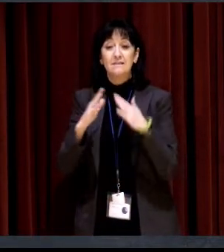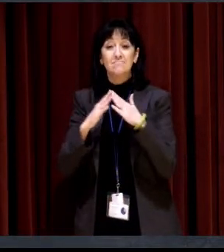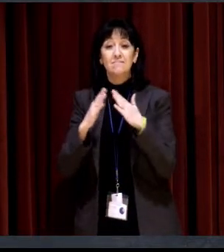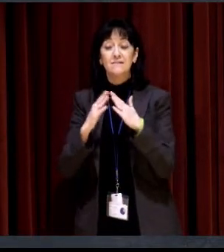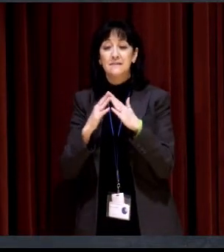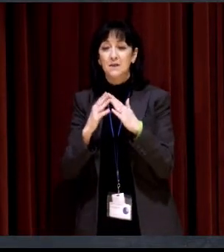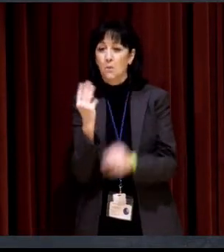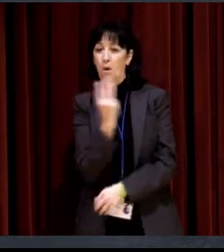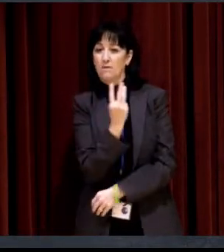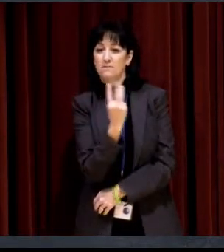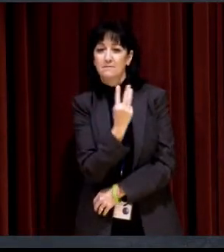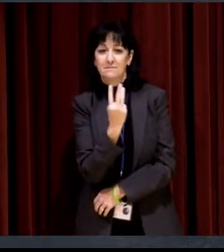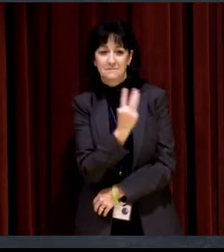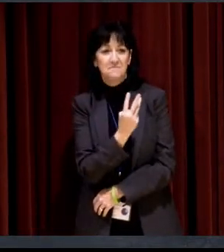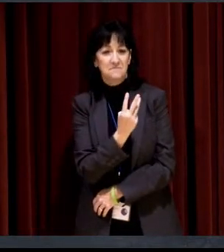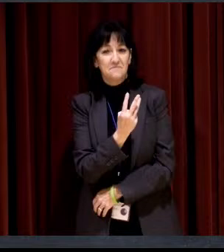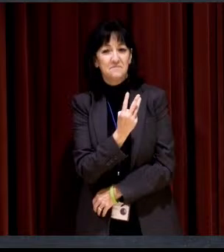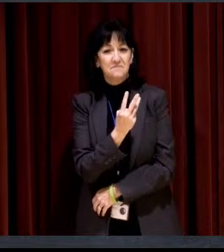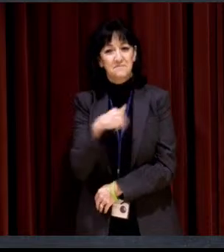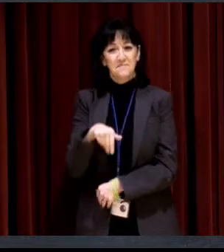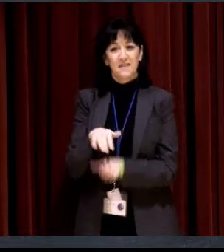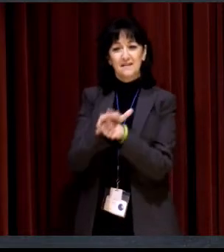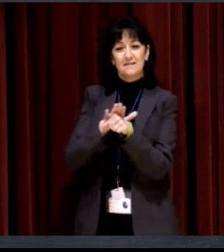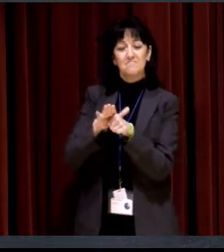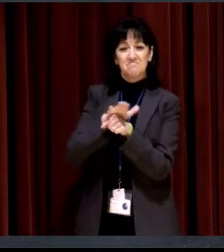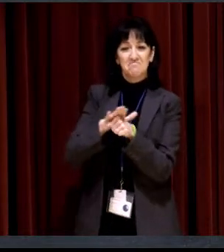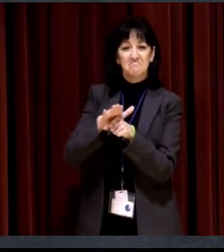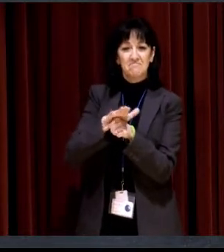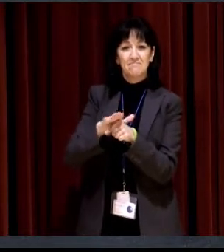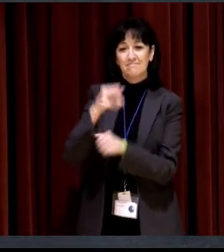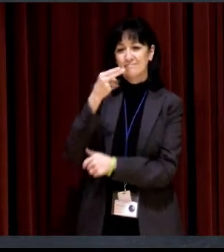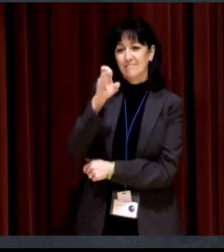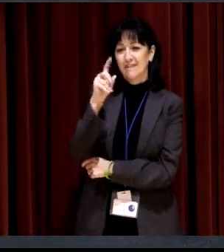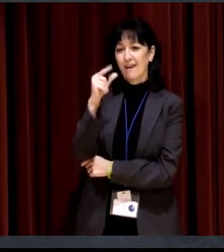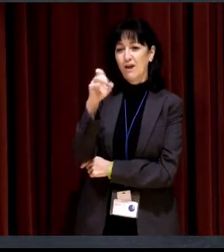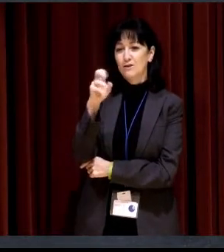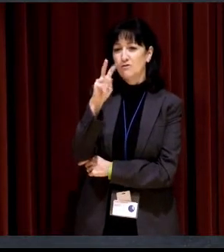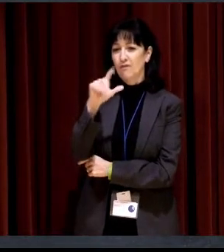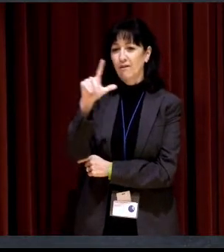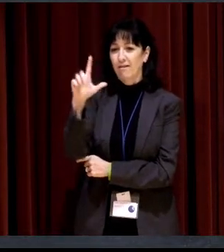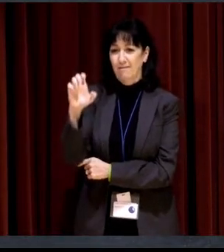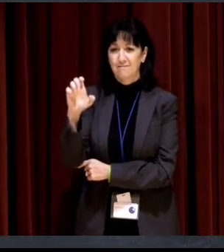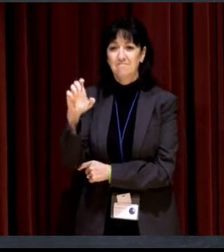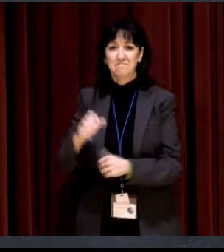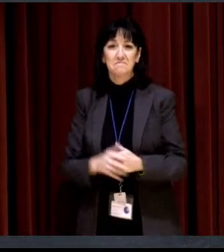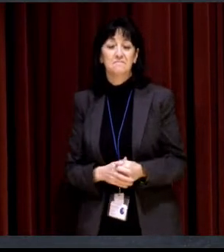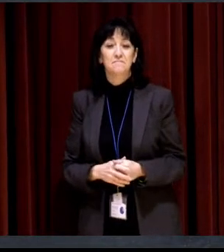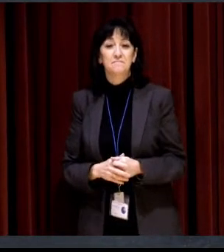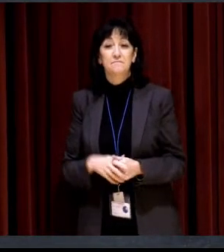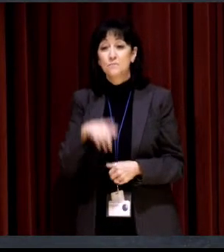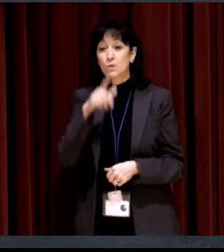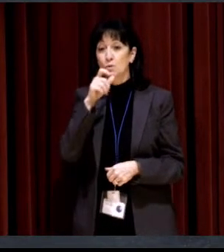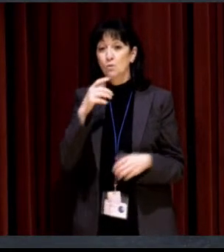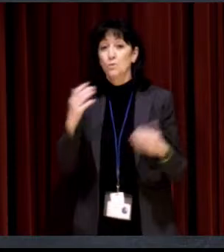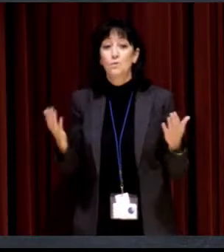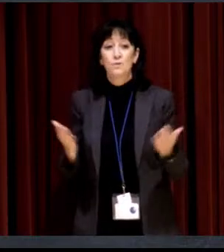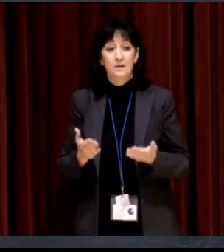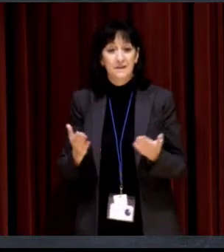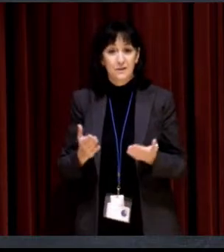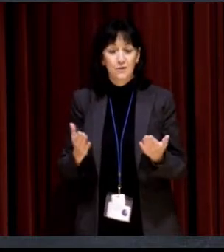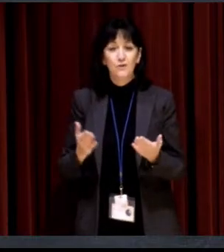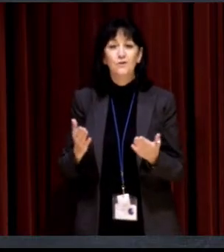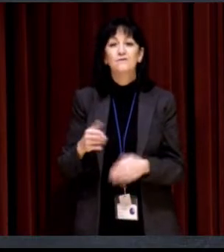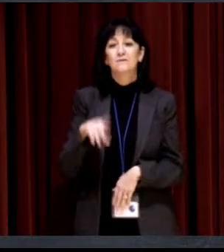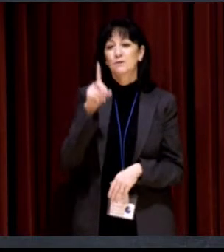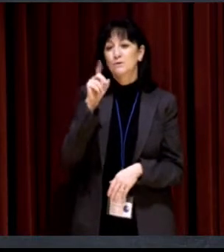above what's commonly known as the neighborhood of Hedgeville. We're also joined by Representative Sherry Dorsey